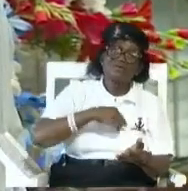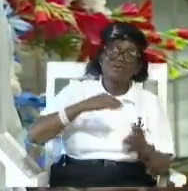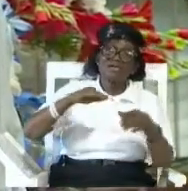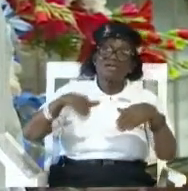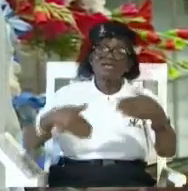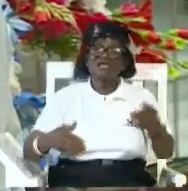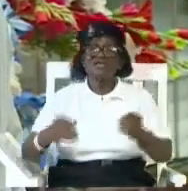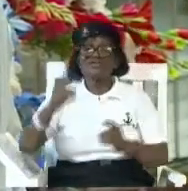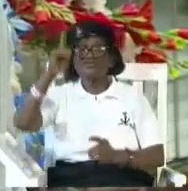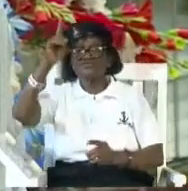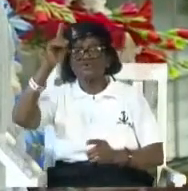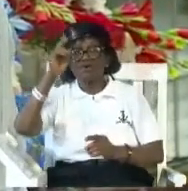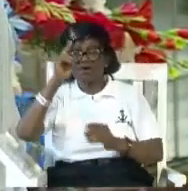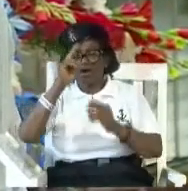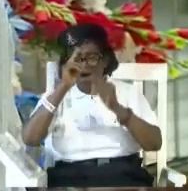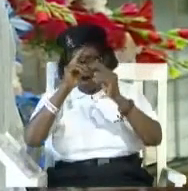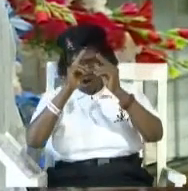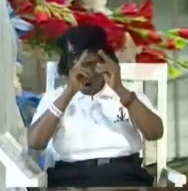We give you